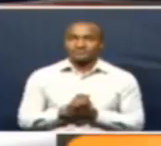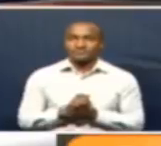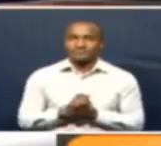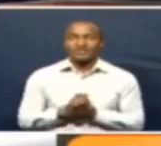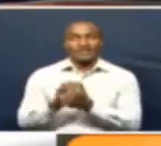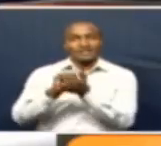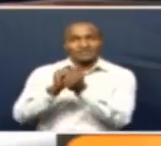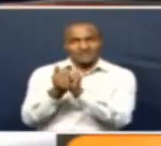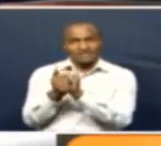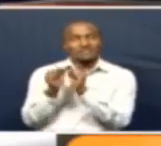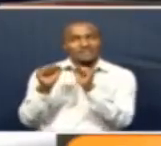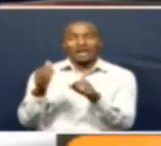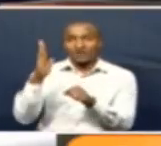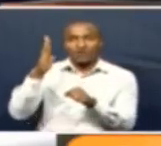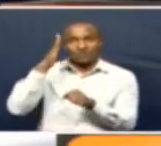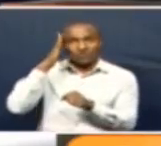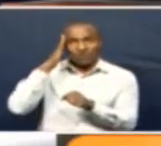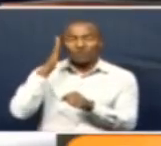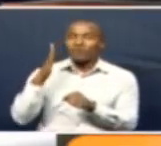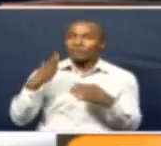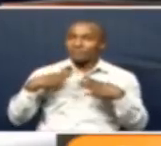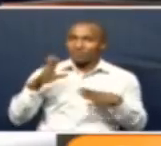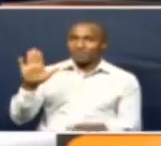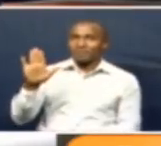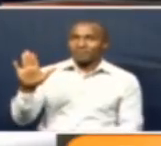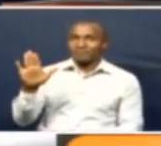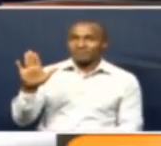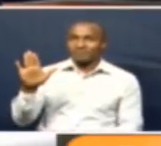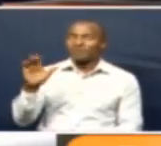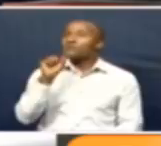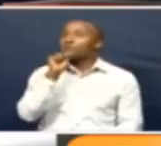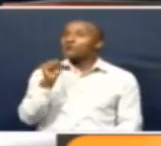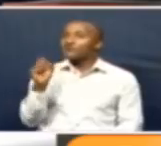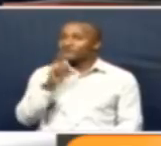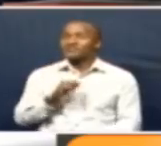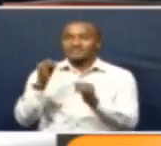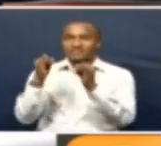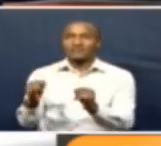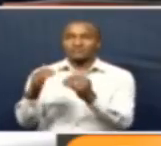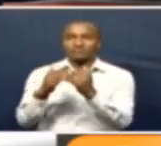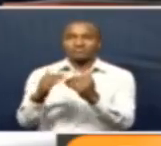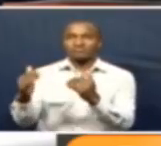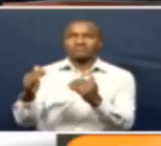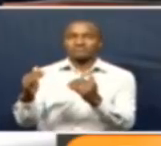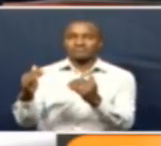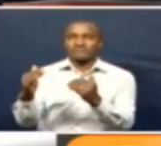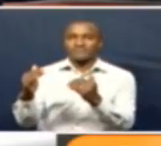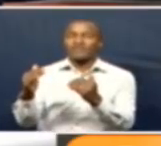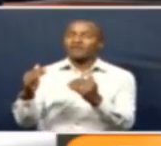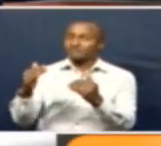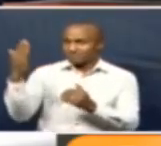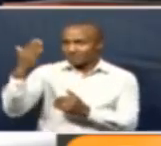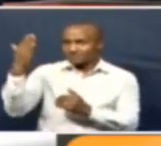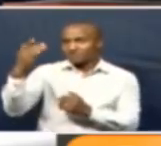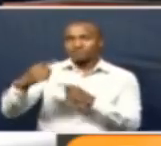is inevitable. Mungu anajua watu wake. The old is gone, the new has come. You are a new creation. Continue preaching the gospel